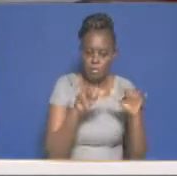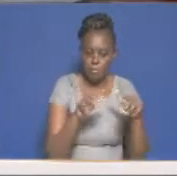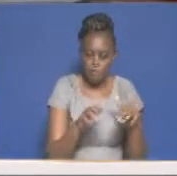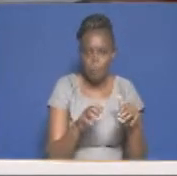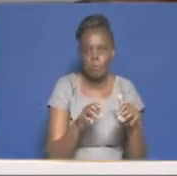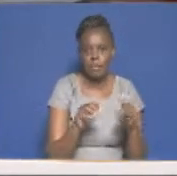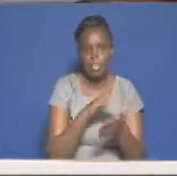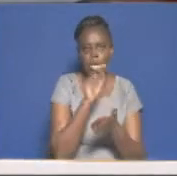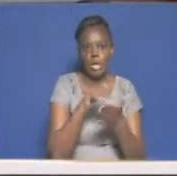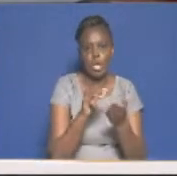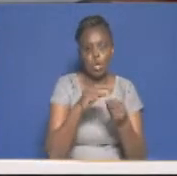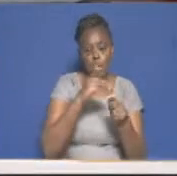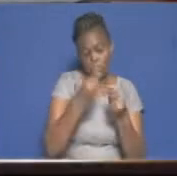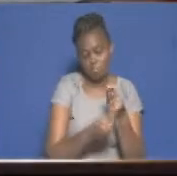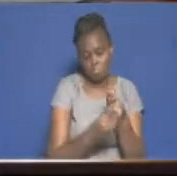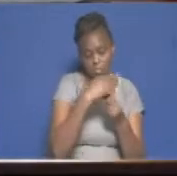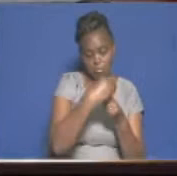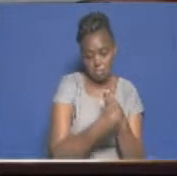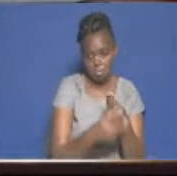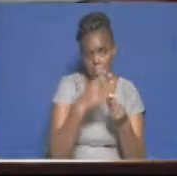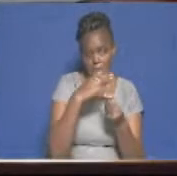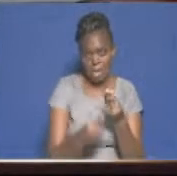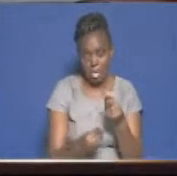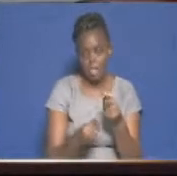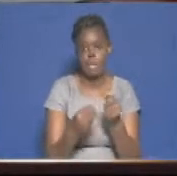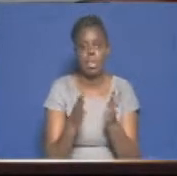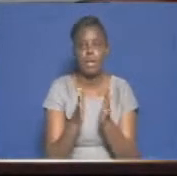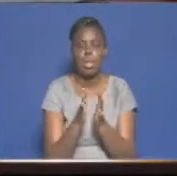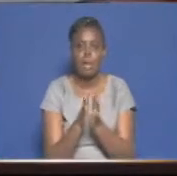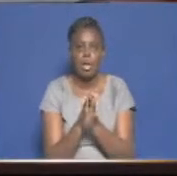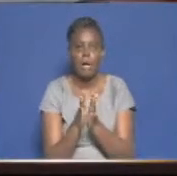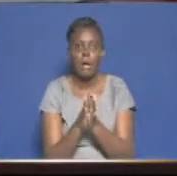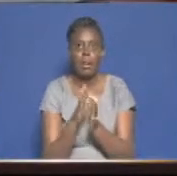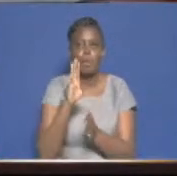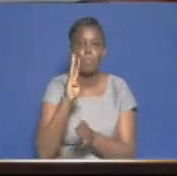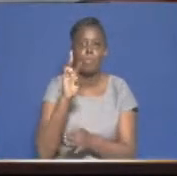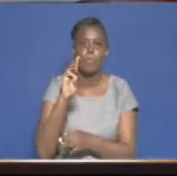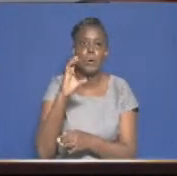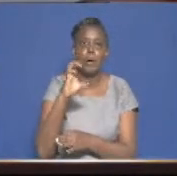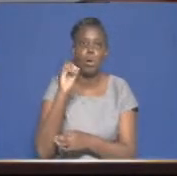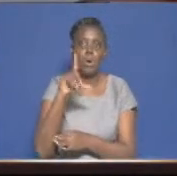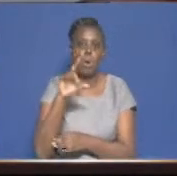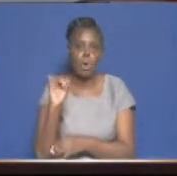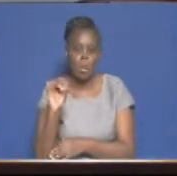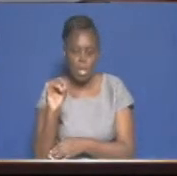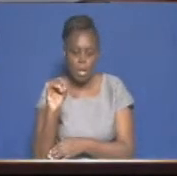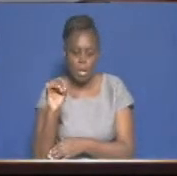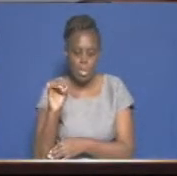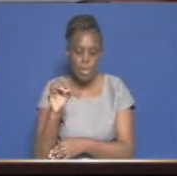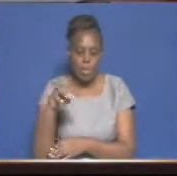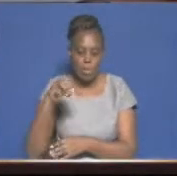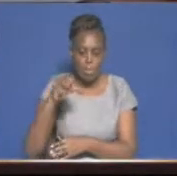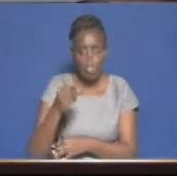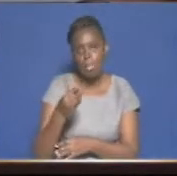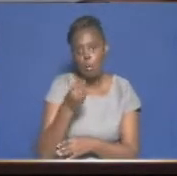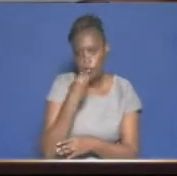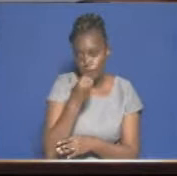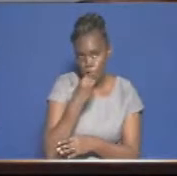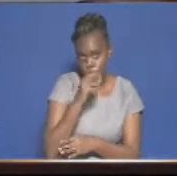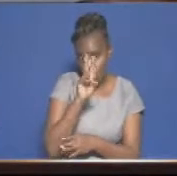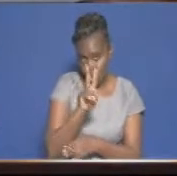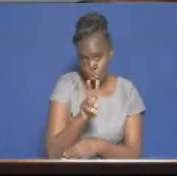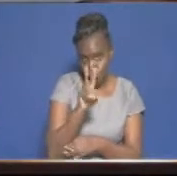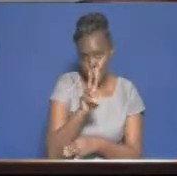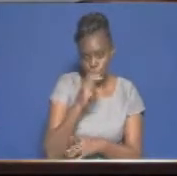bananas and broccoli, where the two crops are on